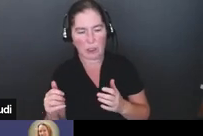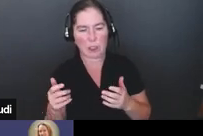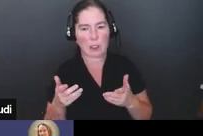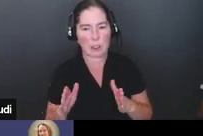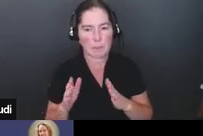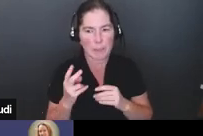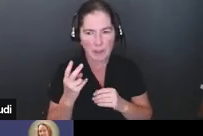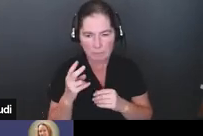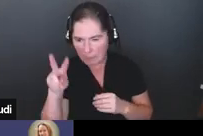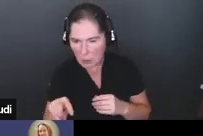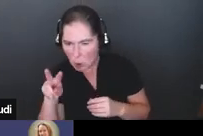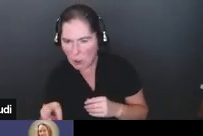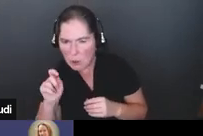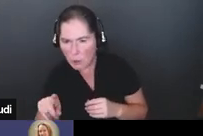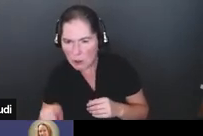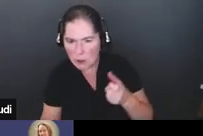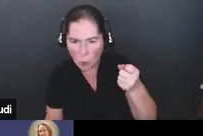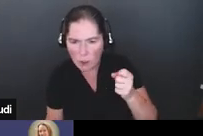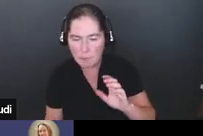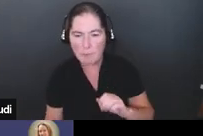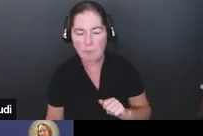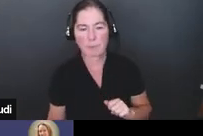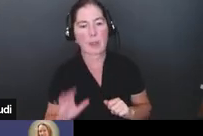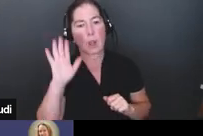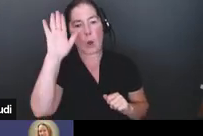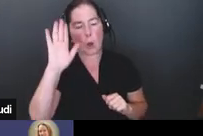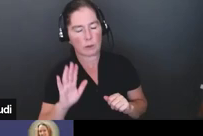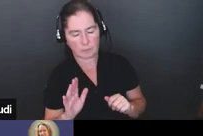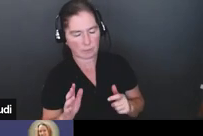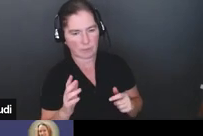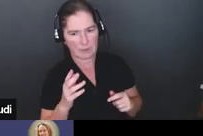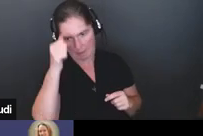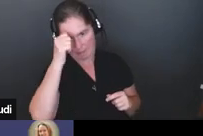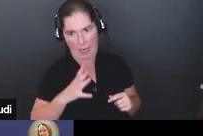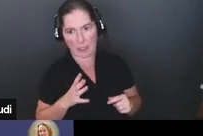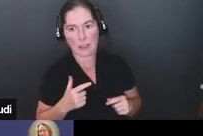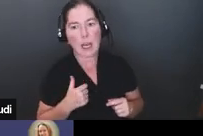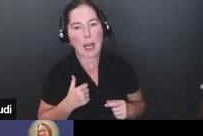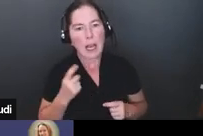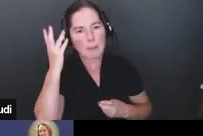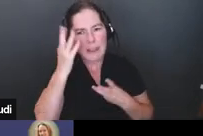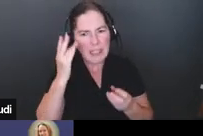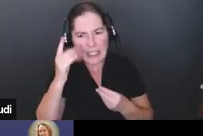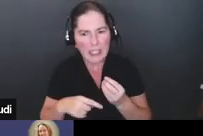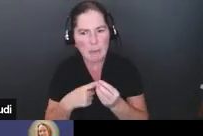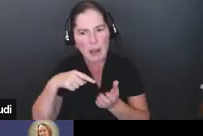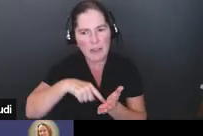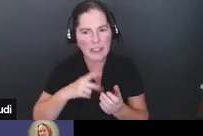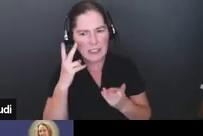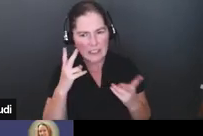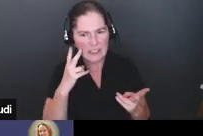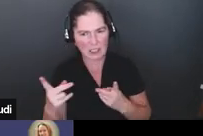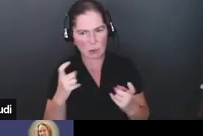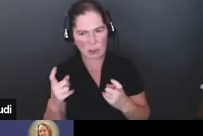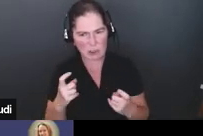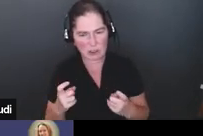really important questions. Catherine or Christina, while I'm thinking about this and I see some of the questions come in, what if I need to